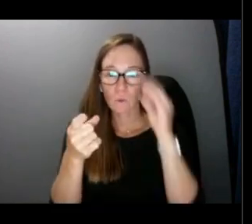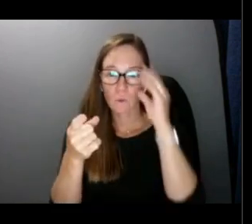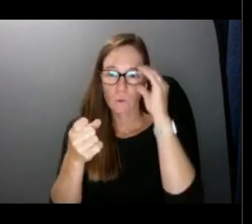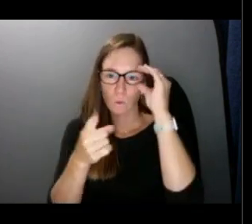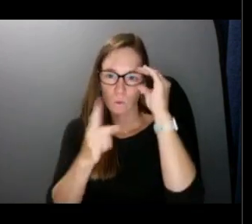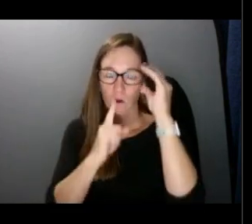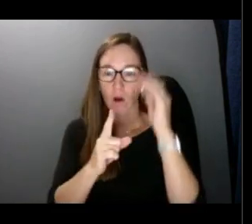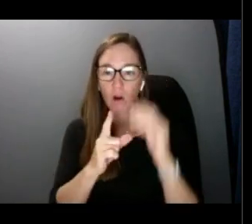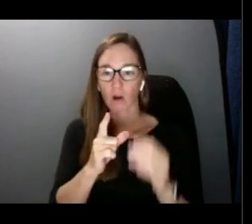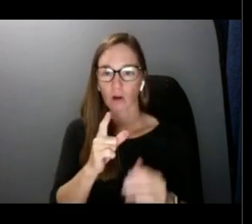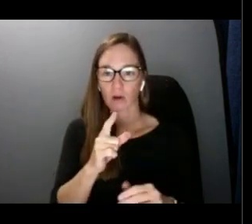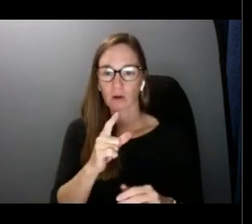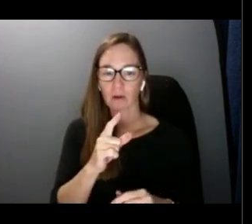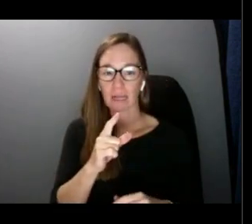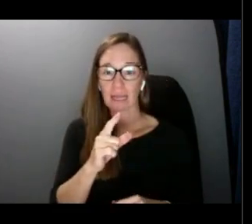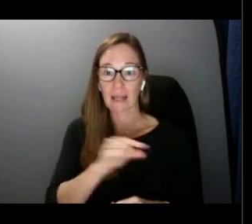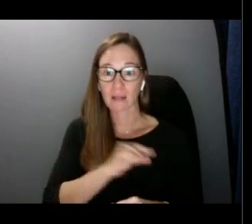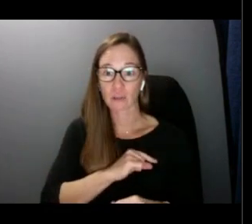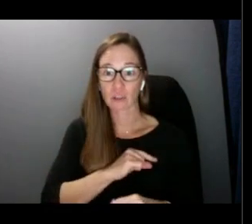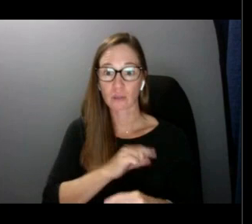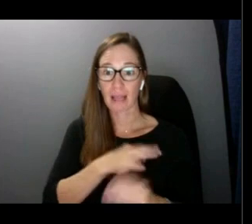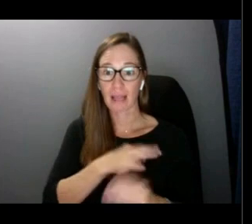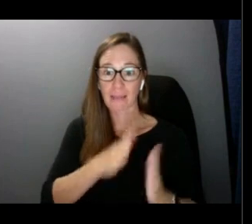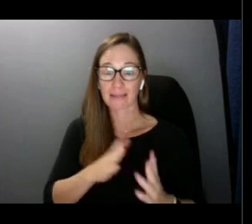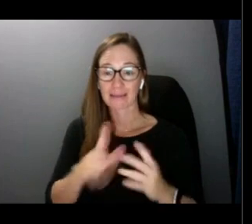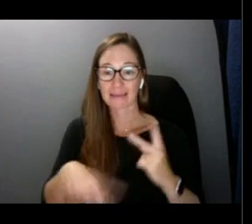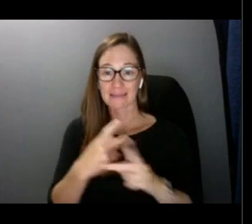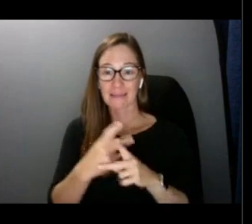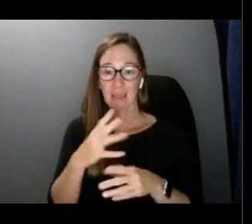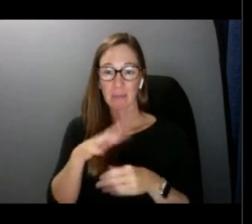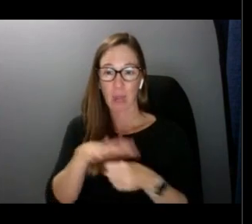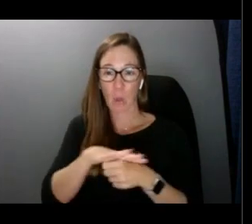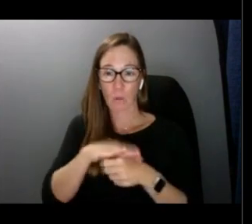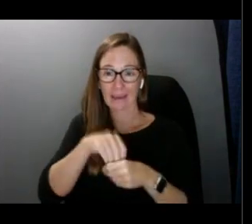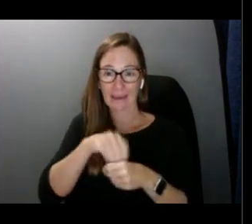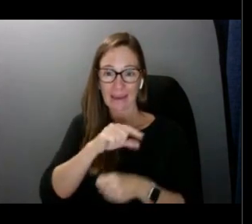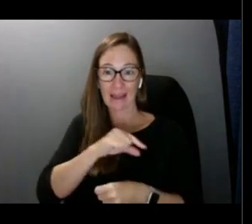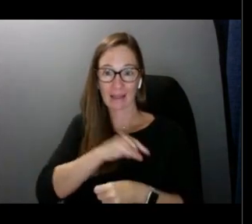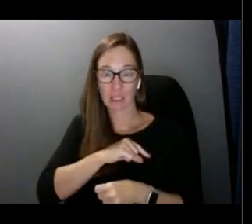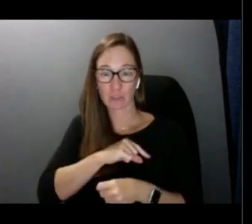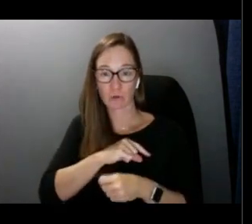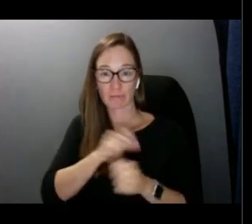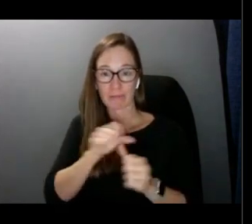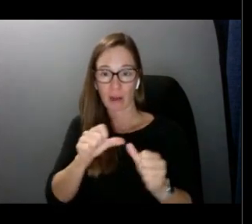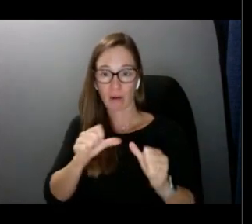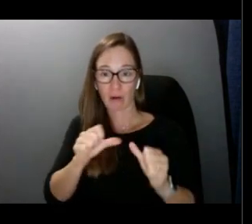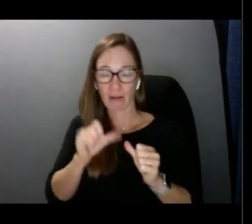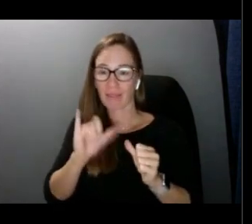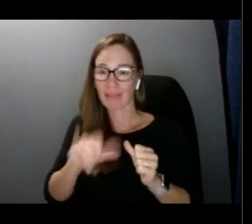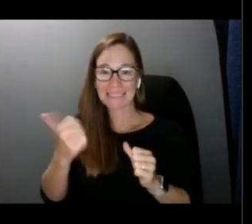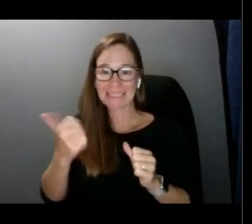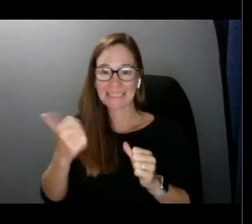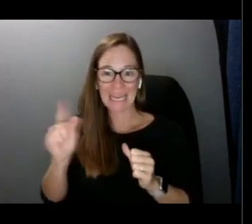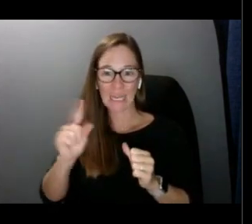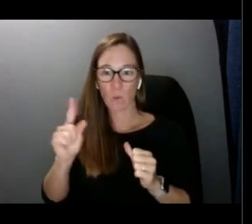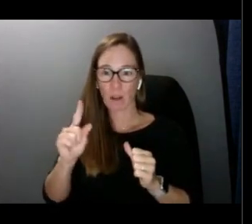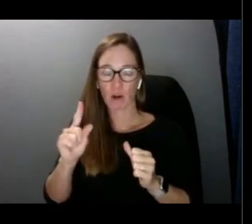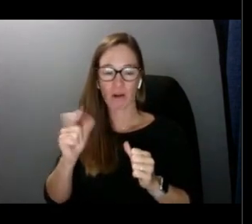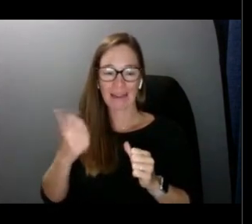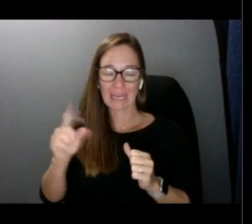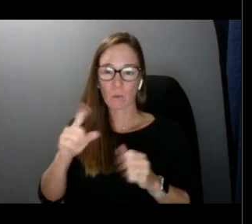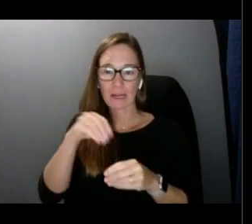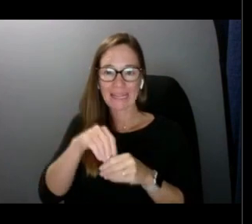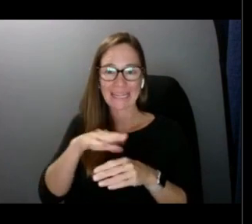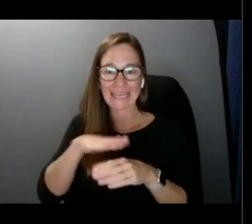eligible applicant type located within an eligible geography, which is anywhere within a